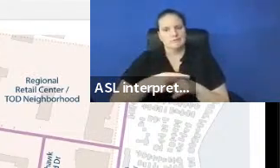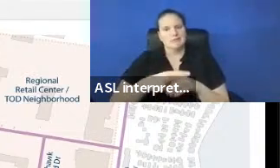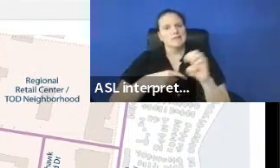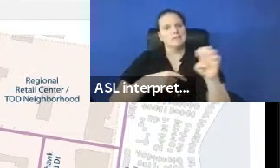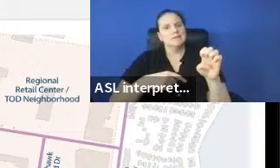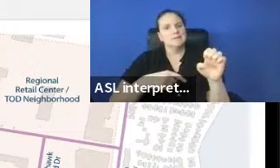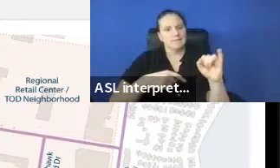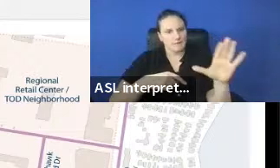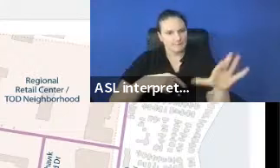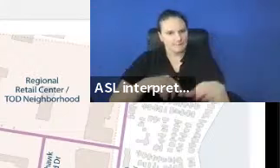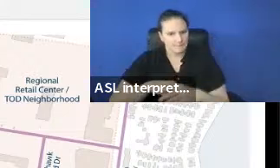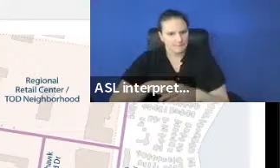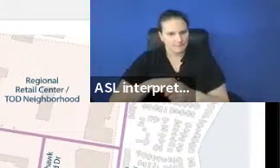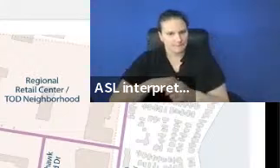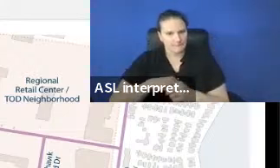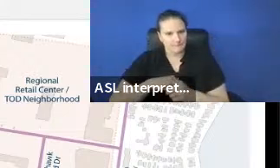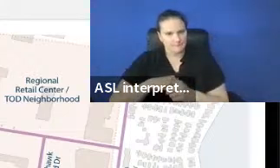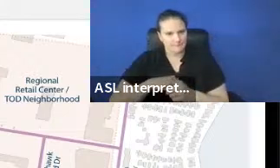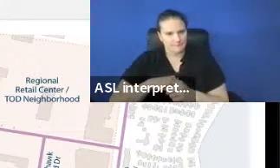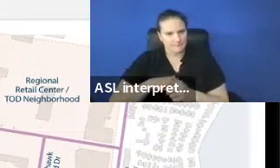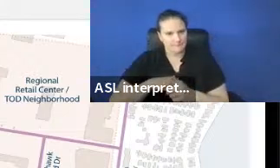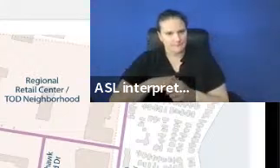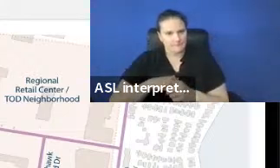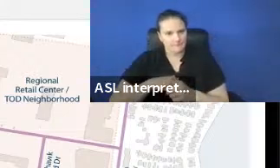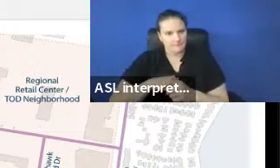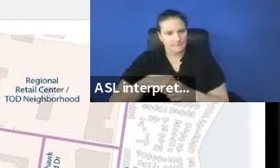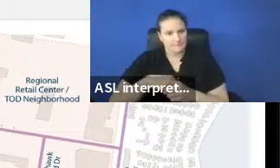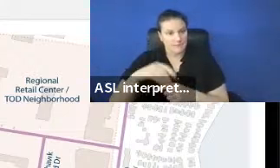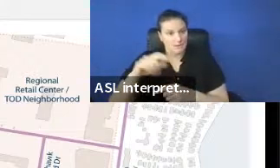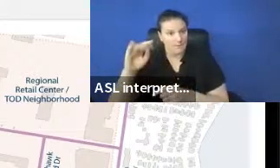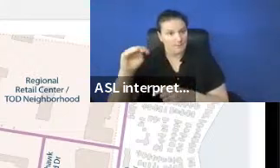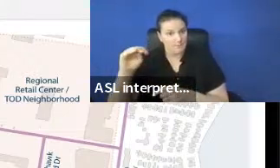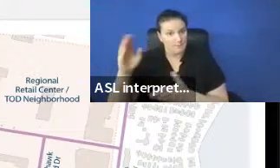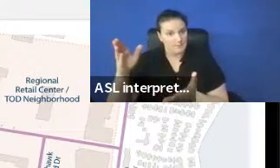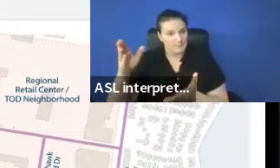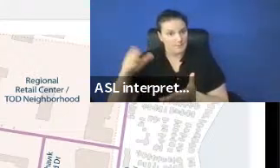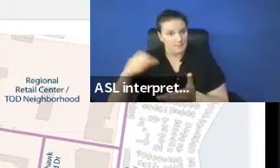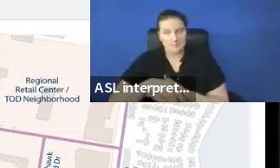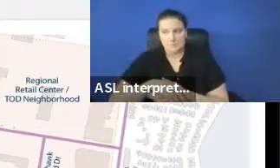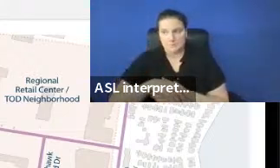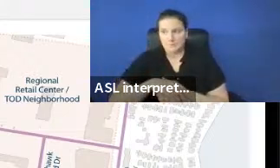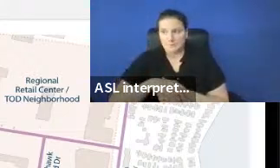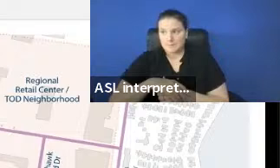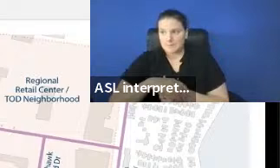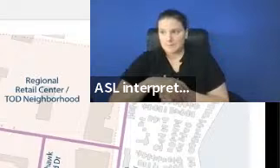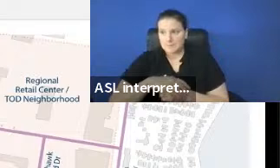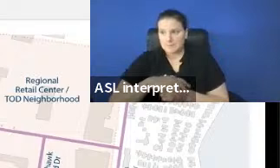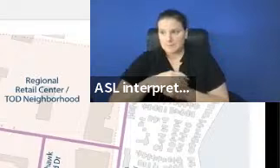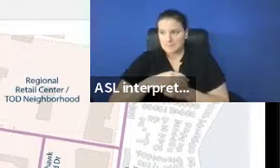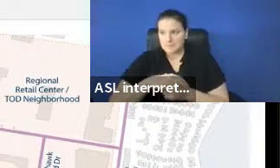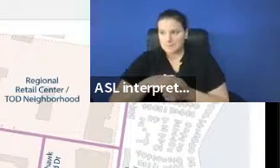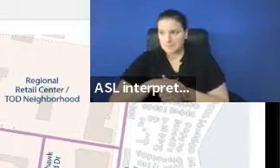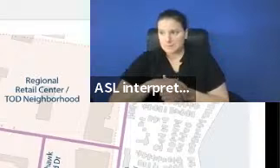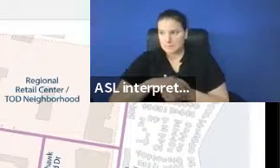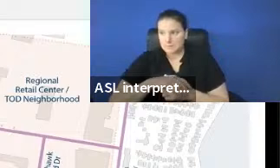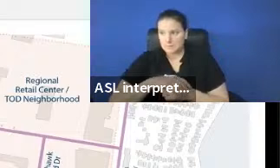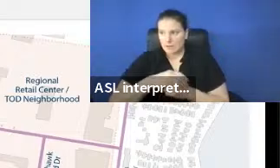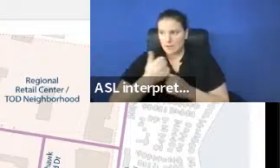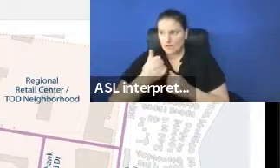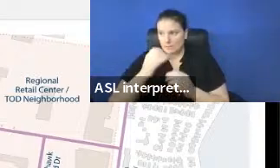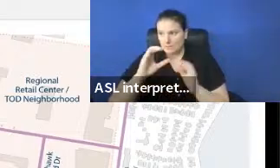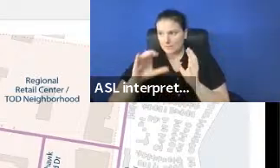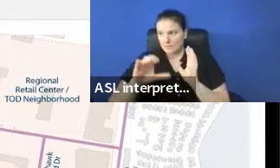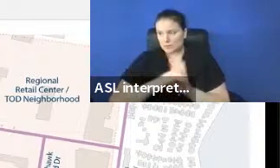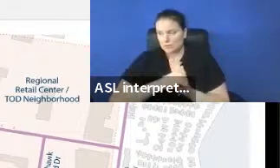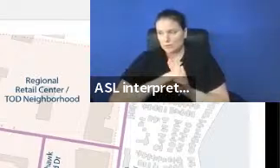I-5. Hey, Tom. And that's, yep. Go ahead. There's another correction we need to make on this